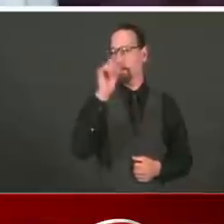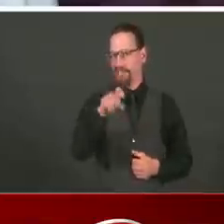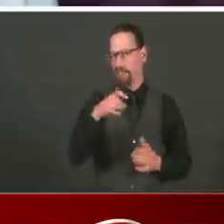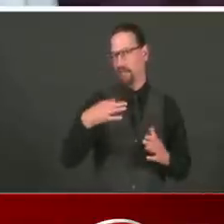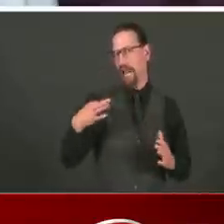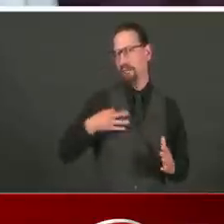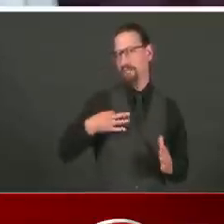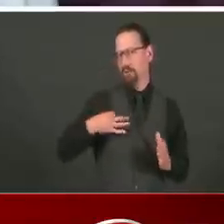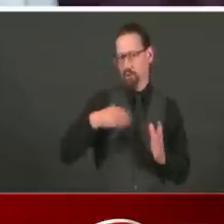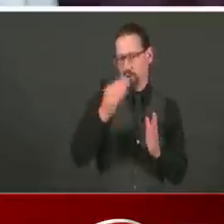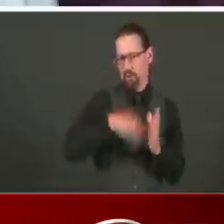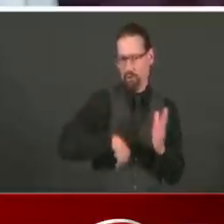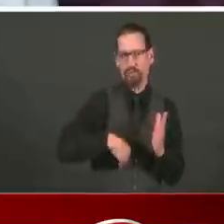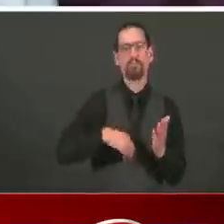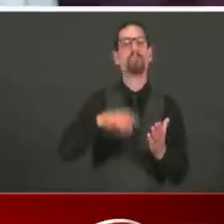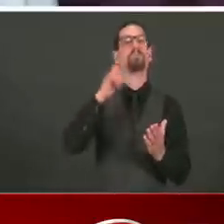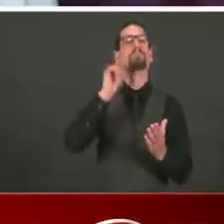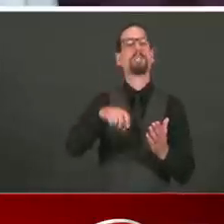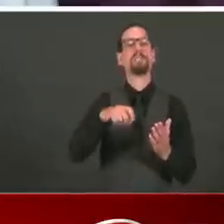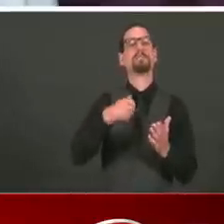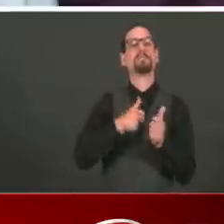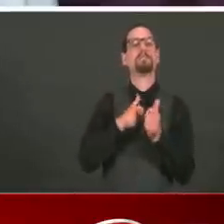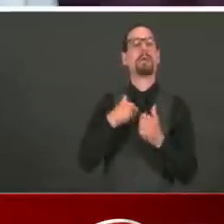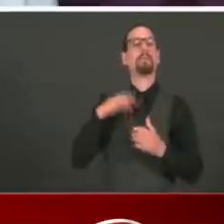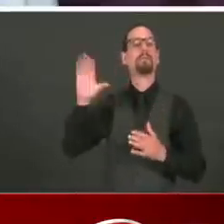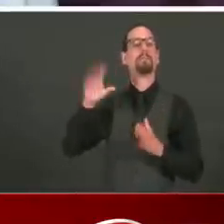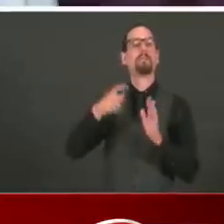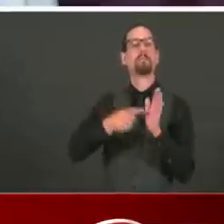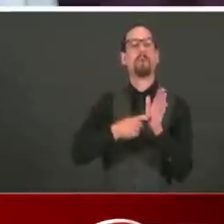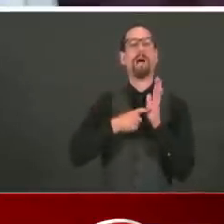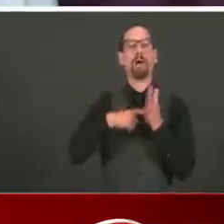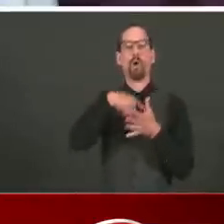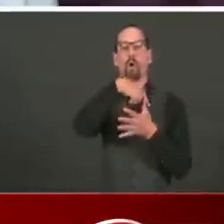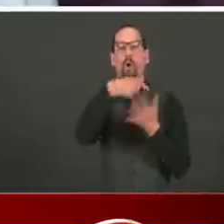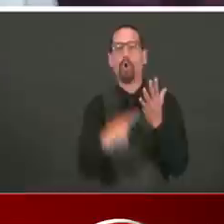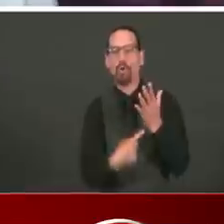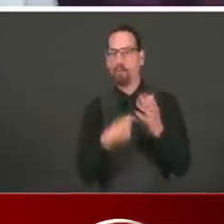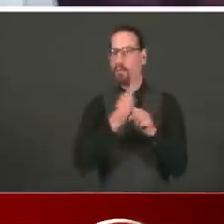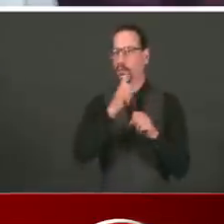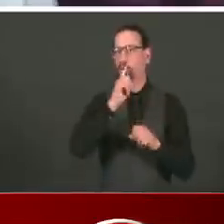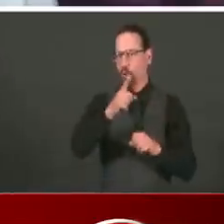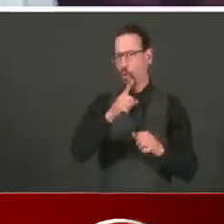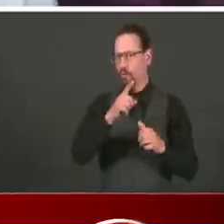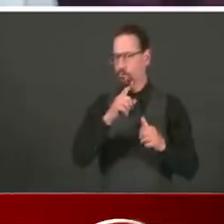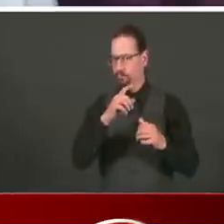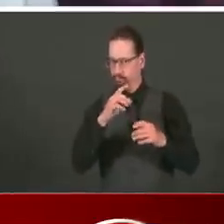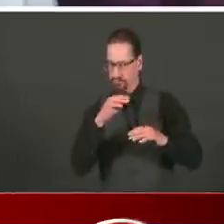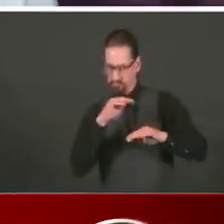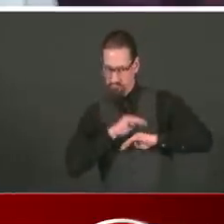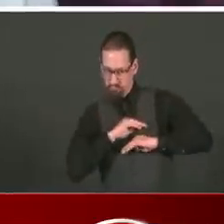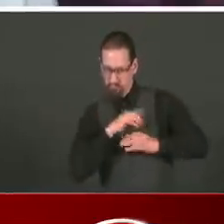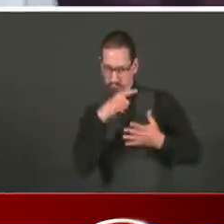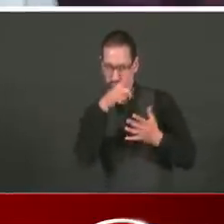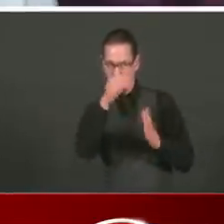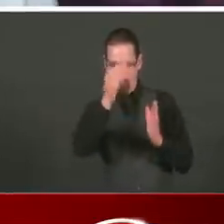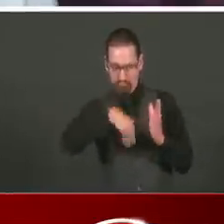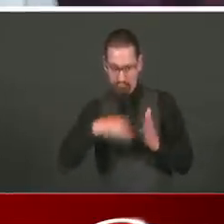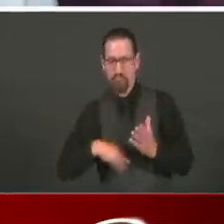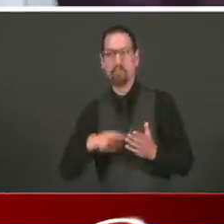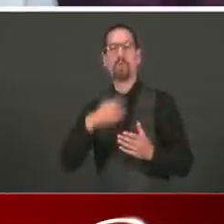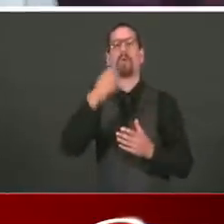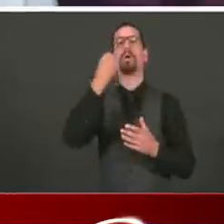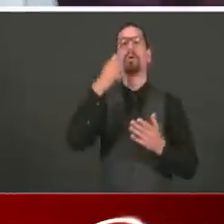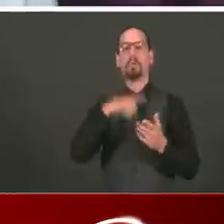have an income below a certain threshold, and are behind on their rent because of a